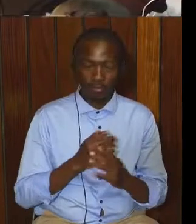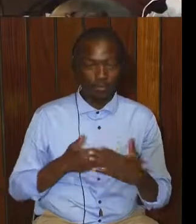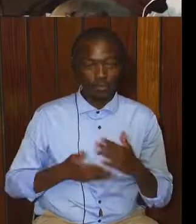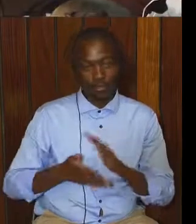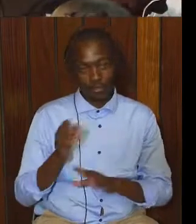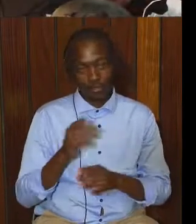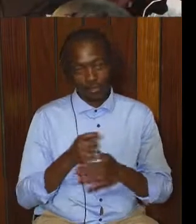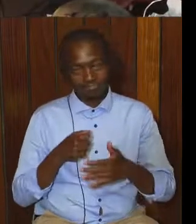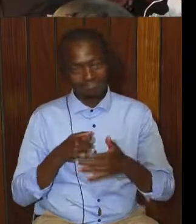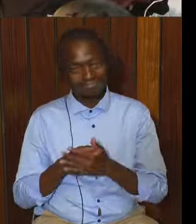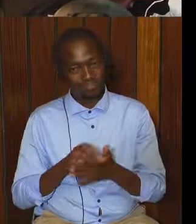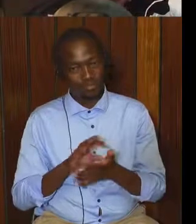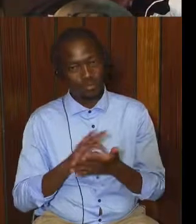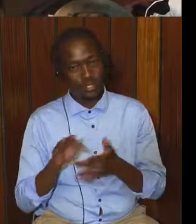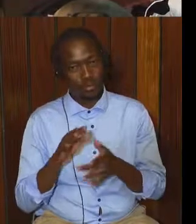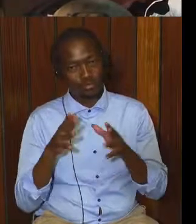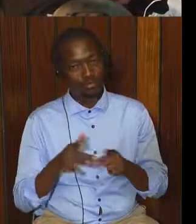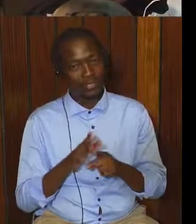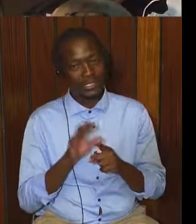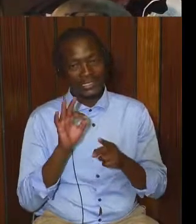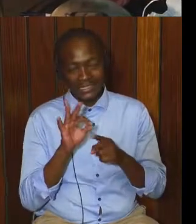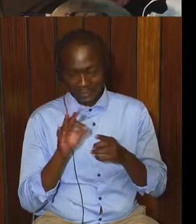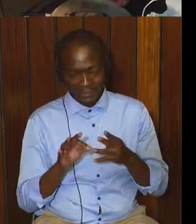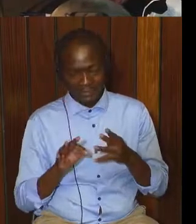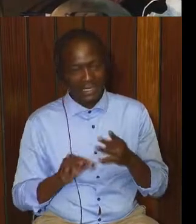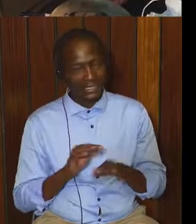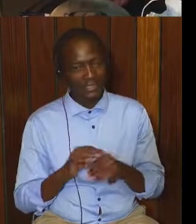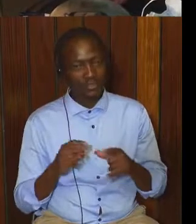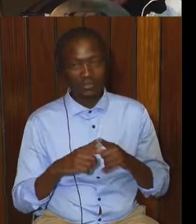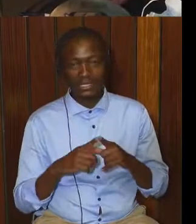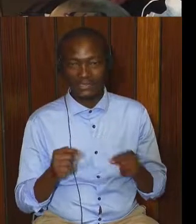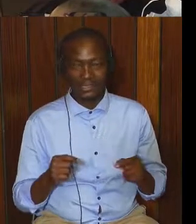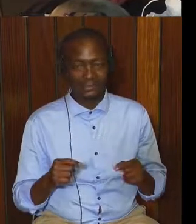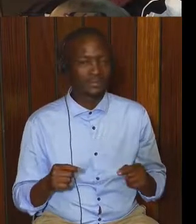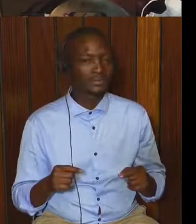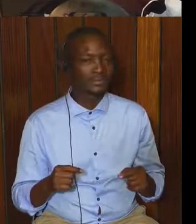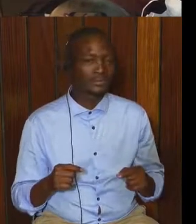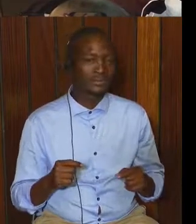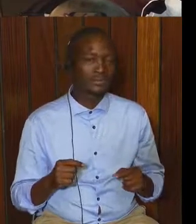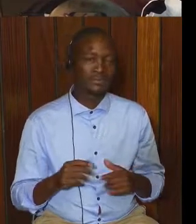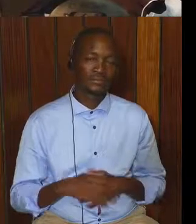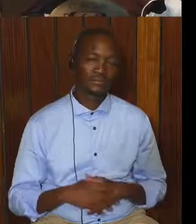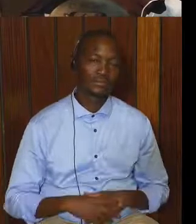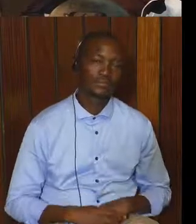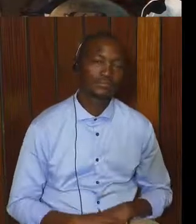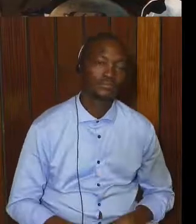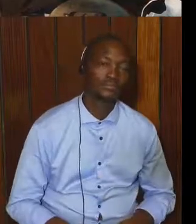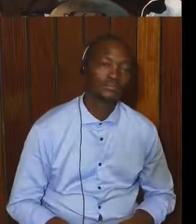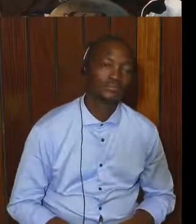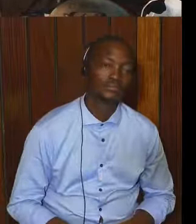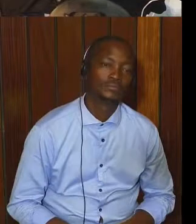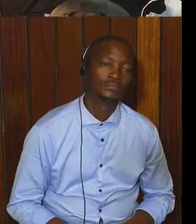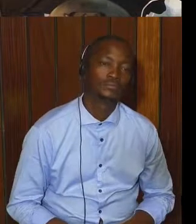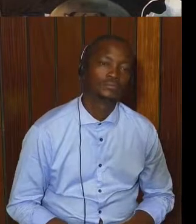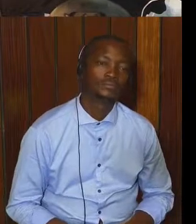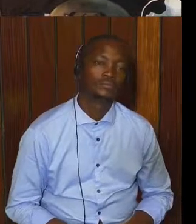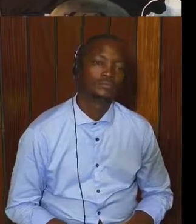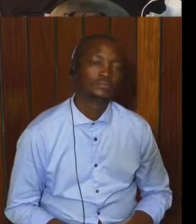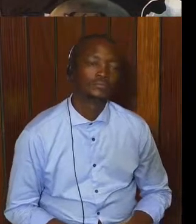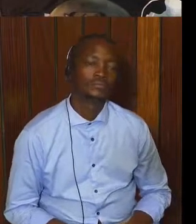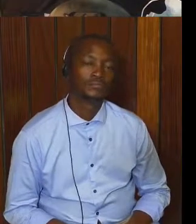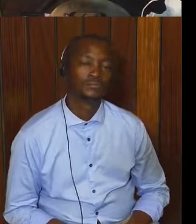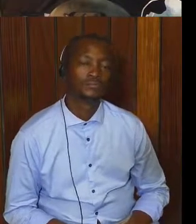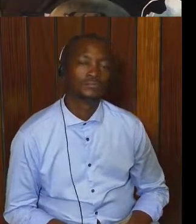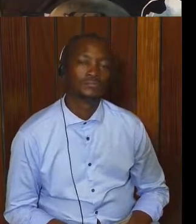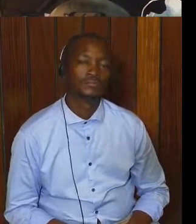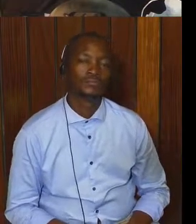the contractor, because we are done with the specifications, we are done with the designs as it is. And then